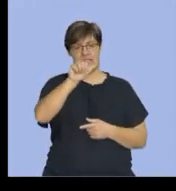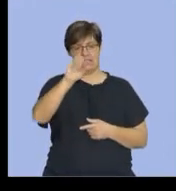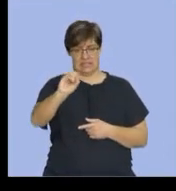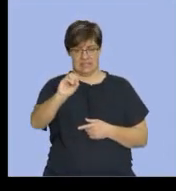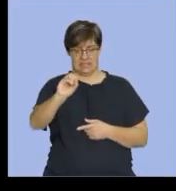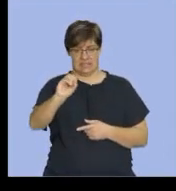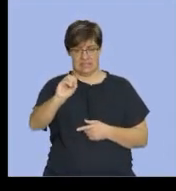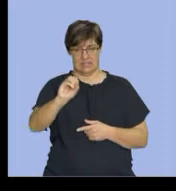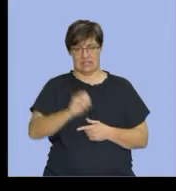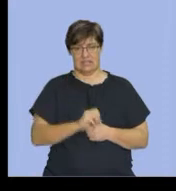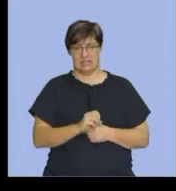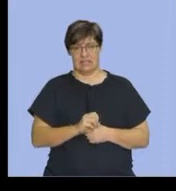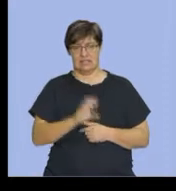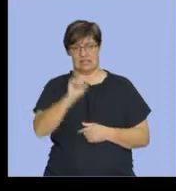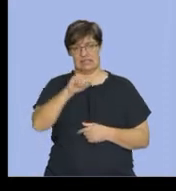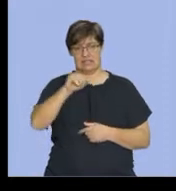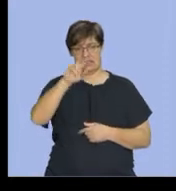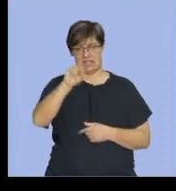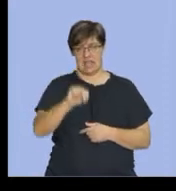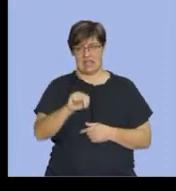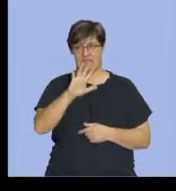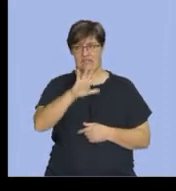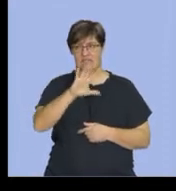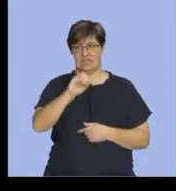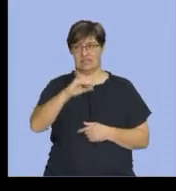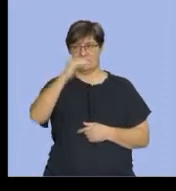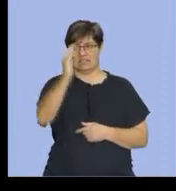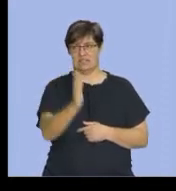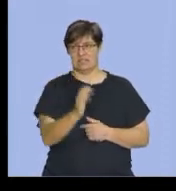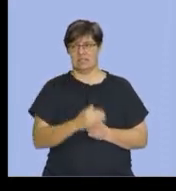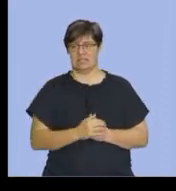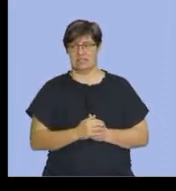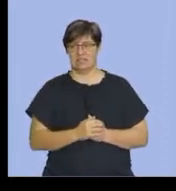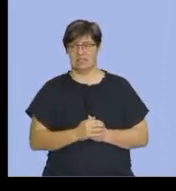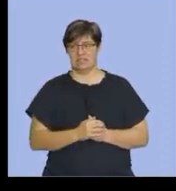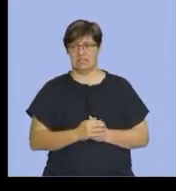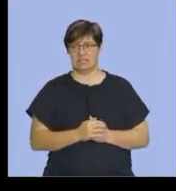is 160, and it's sine 50.